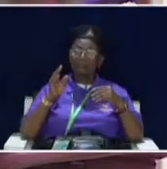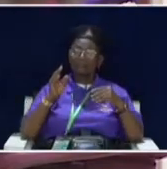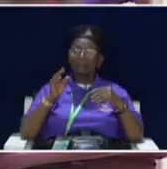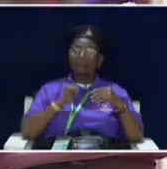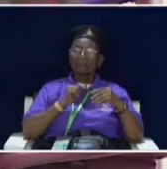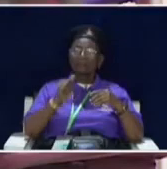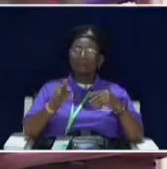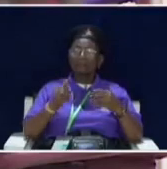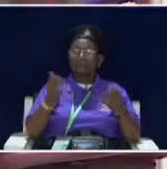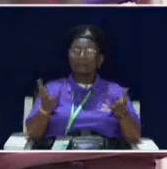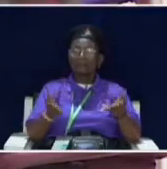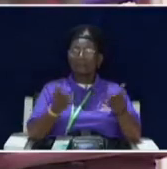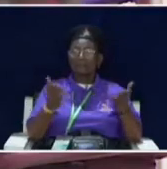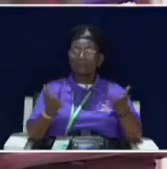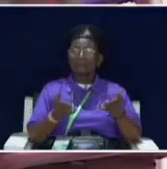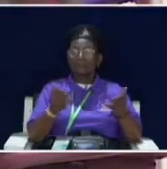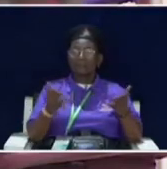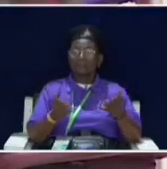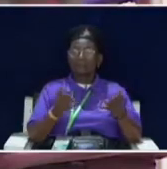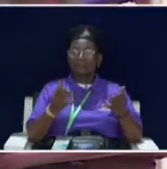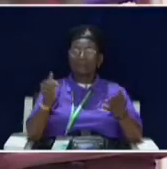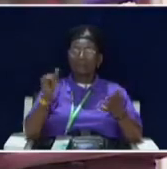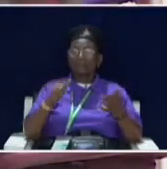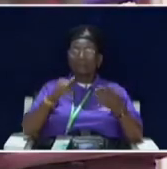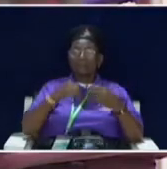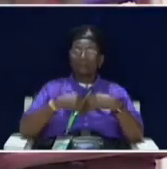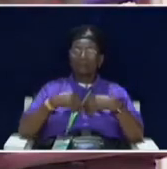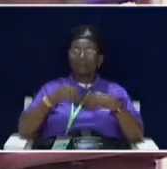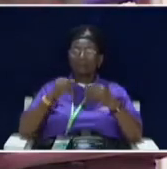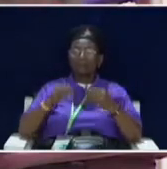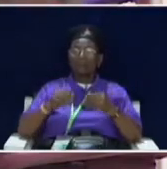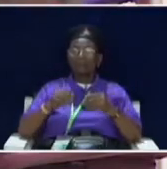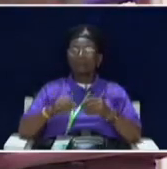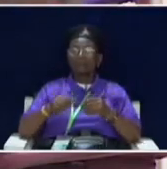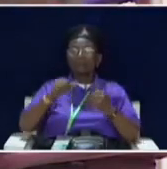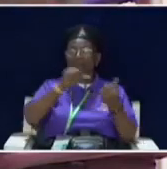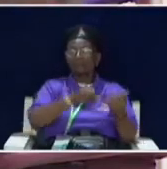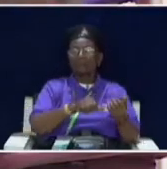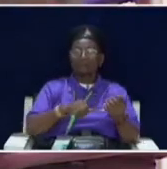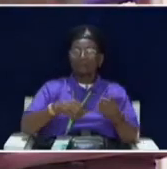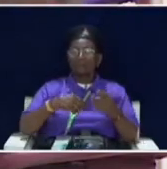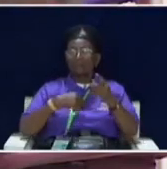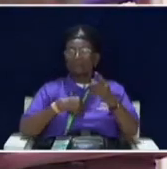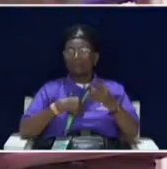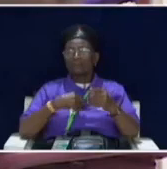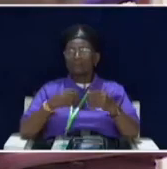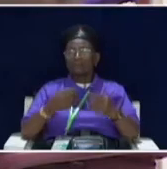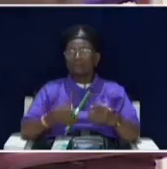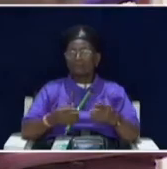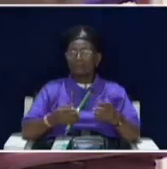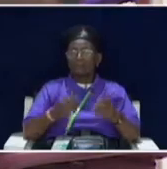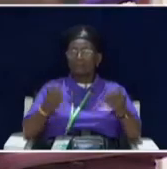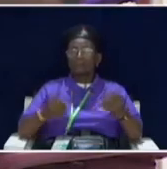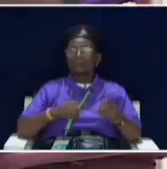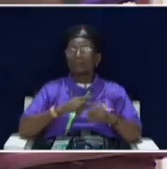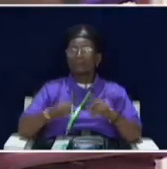I'm here. They've dropped me here. But I know you know I